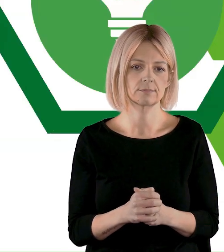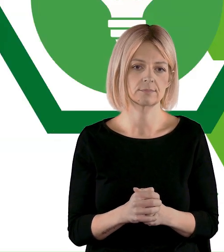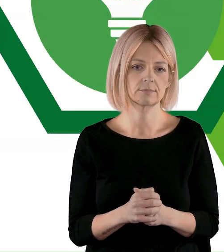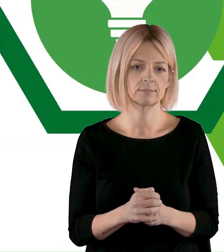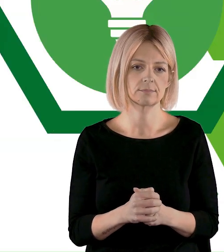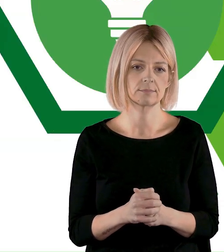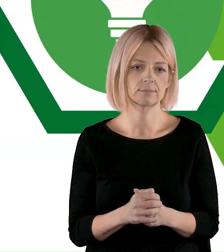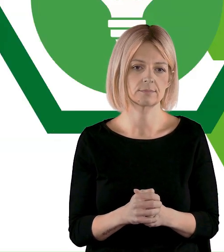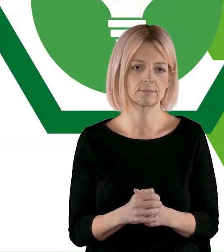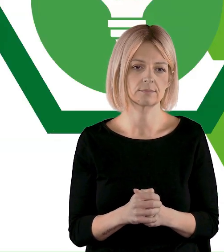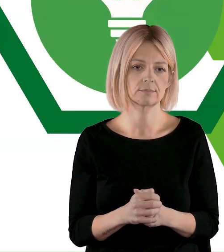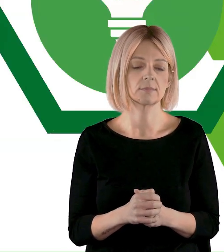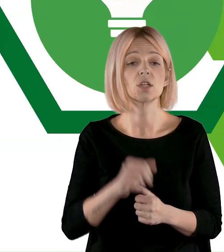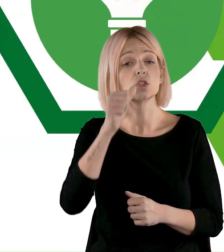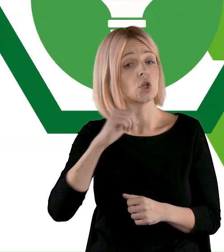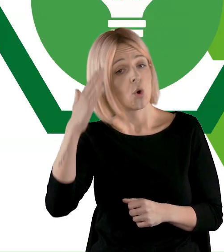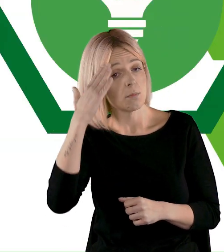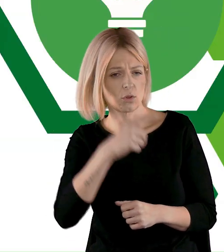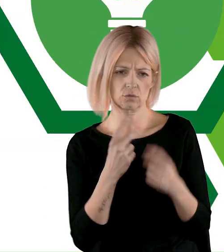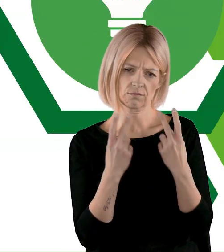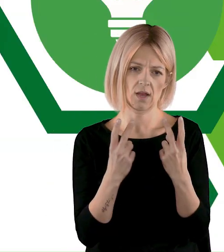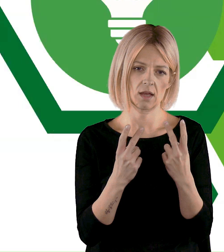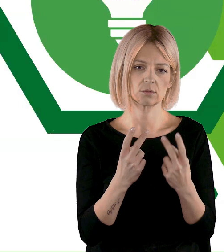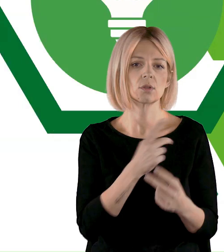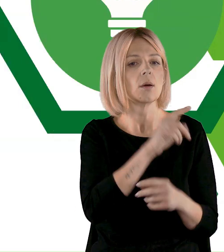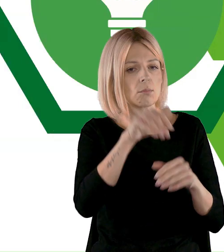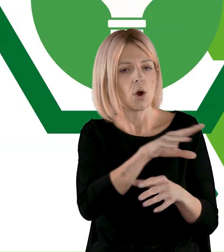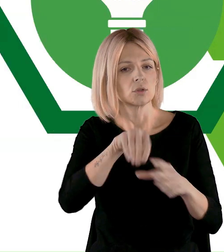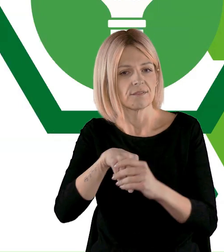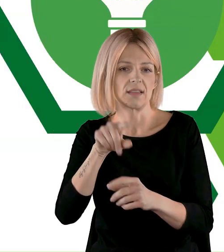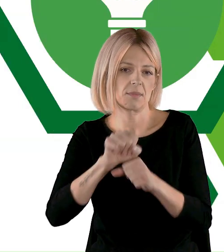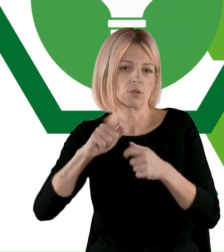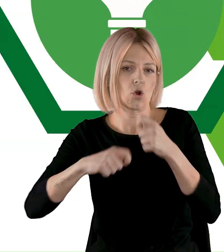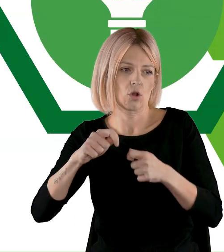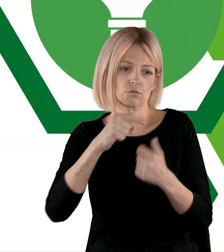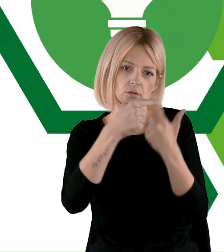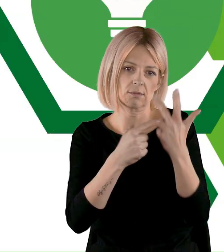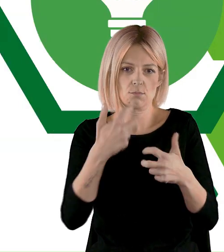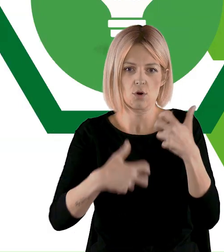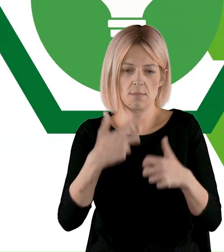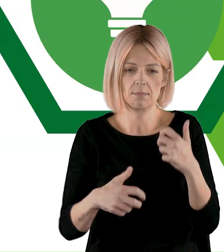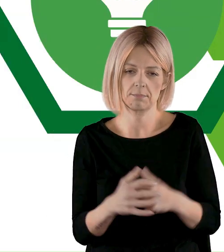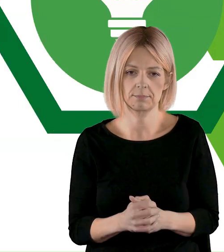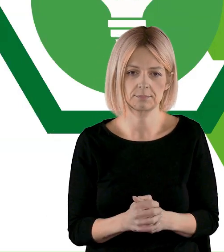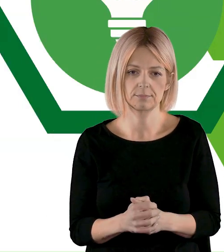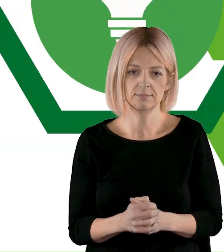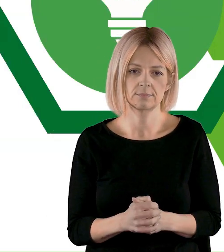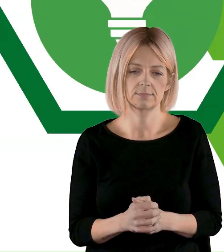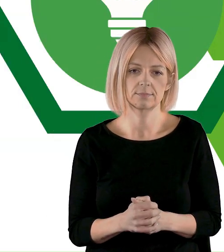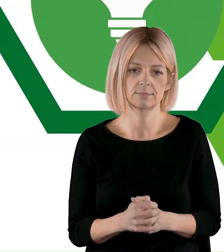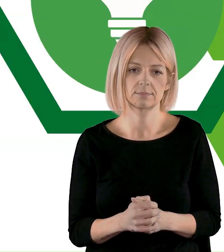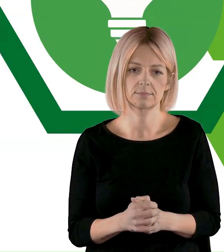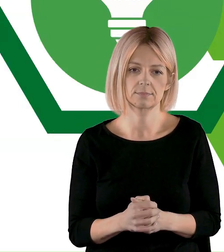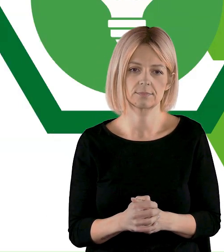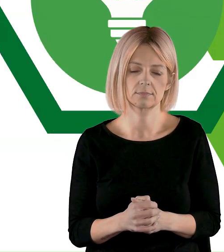one of the solutions in order to address these challenges. So you can understand why